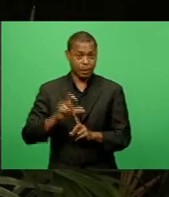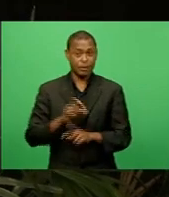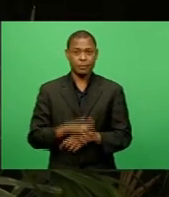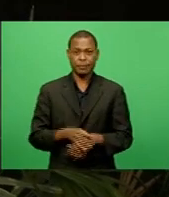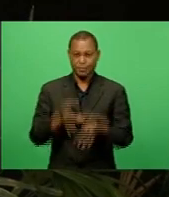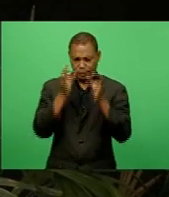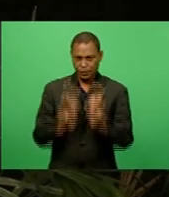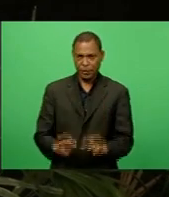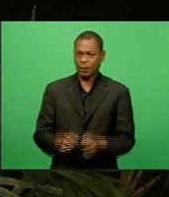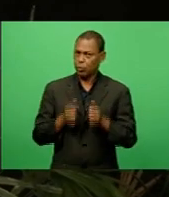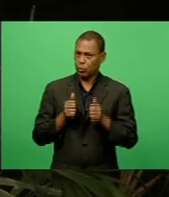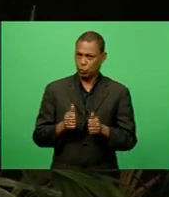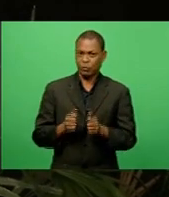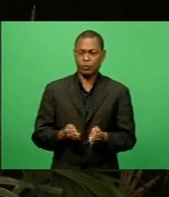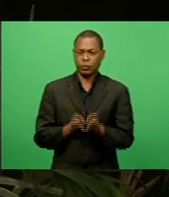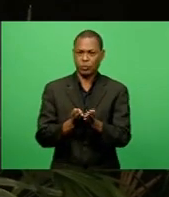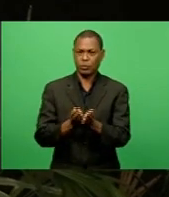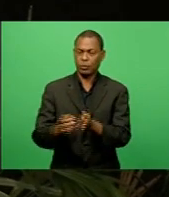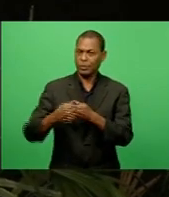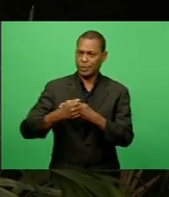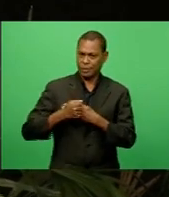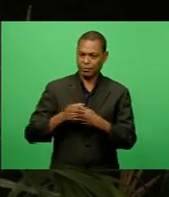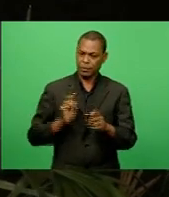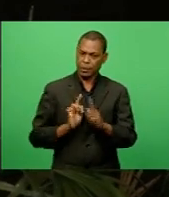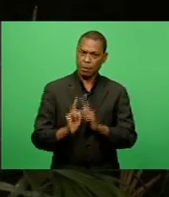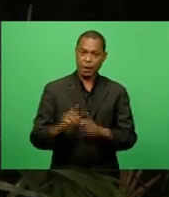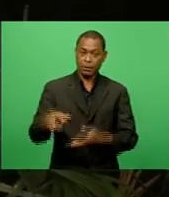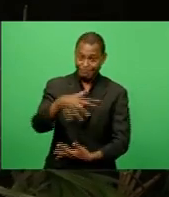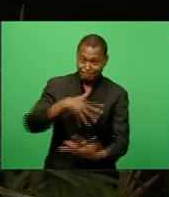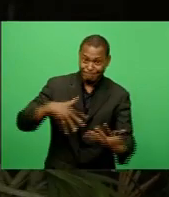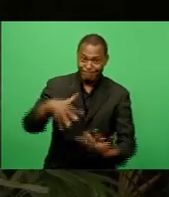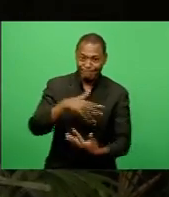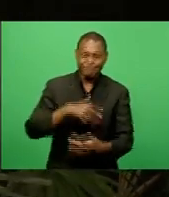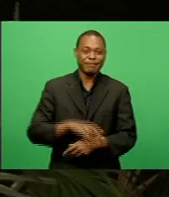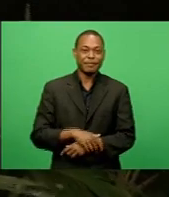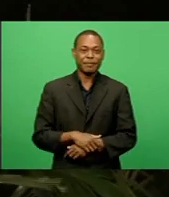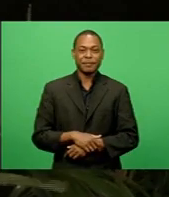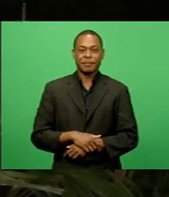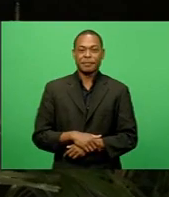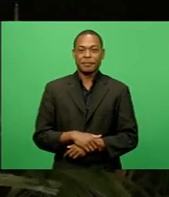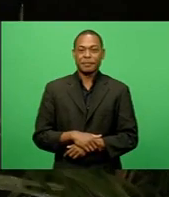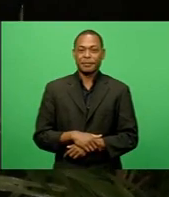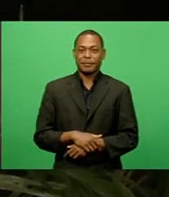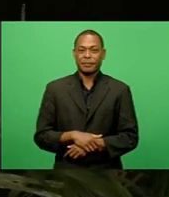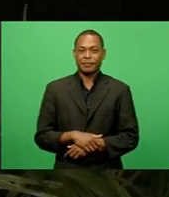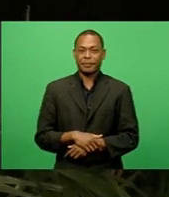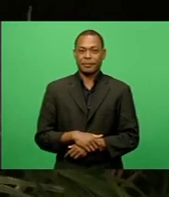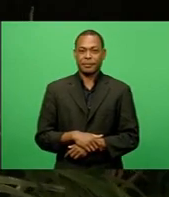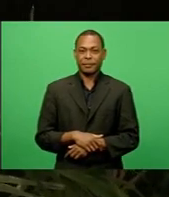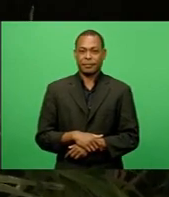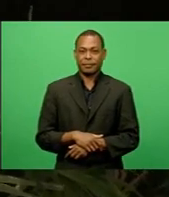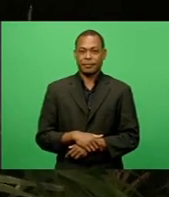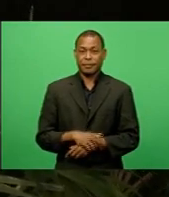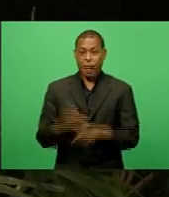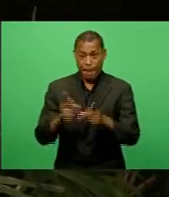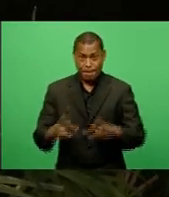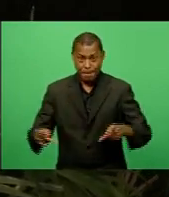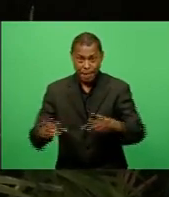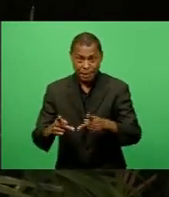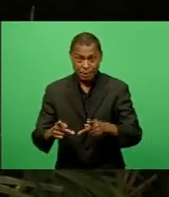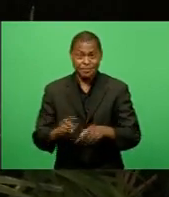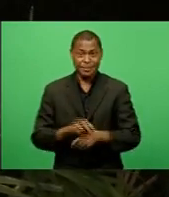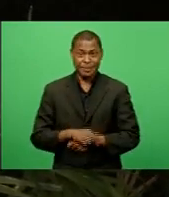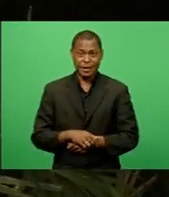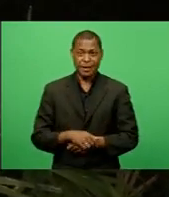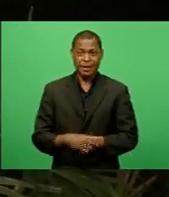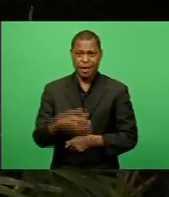their ships are safe during the passing of the cyclone. On the same note, Edwin, people in vulnerable areas need to start